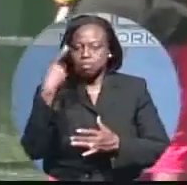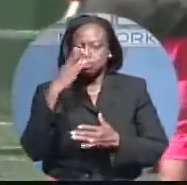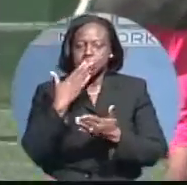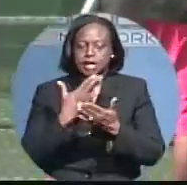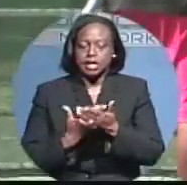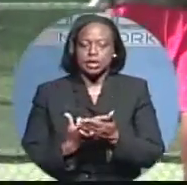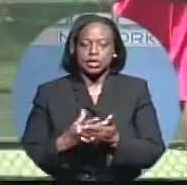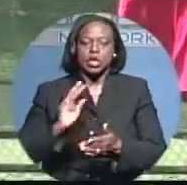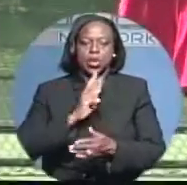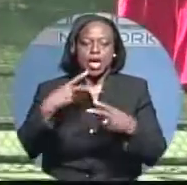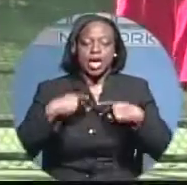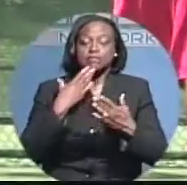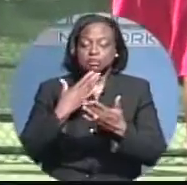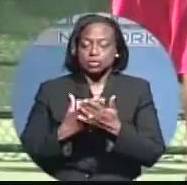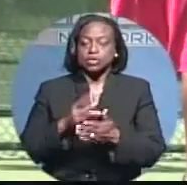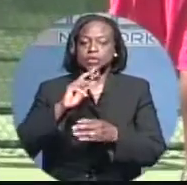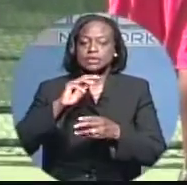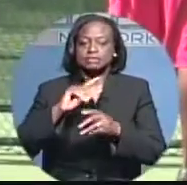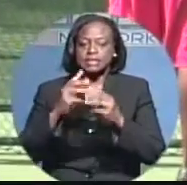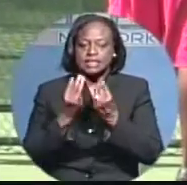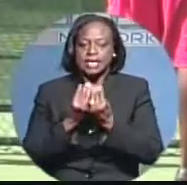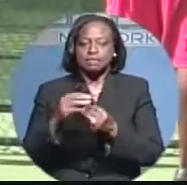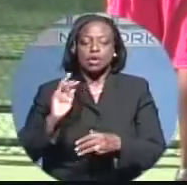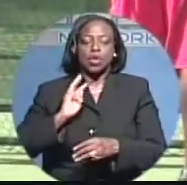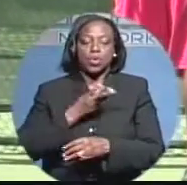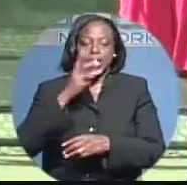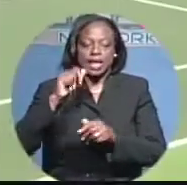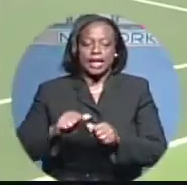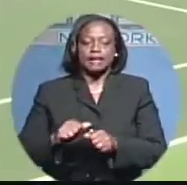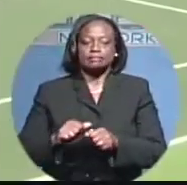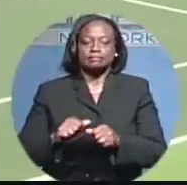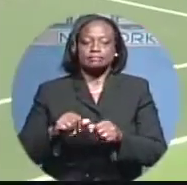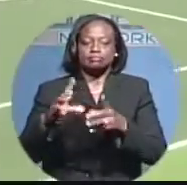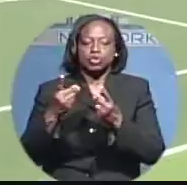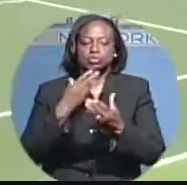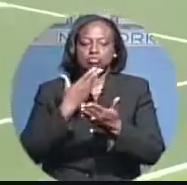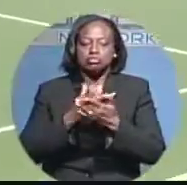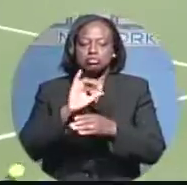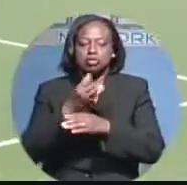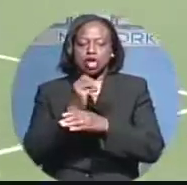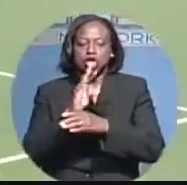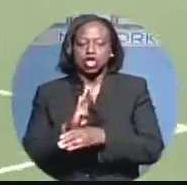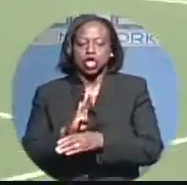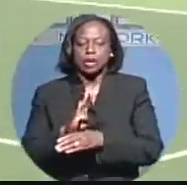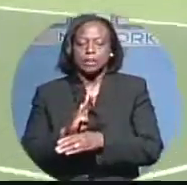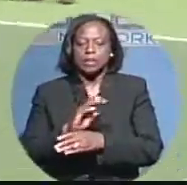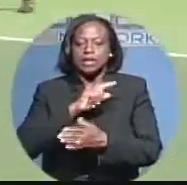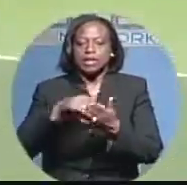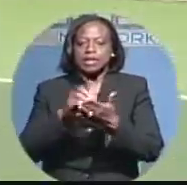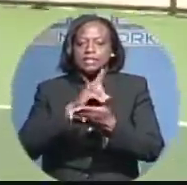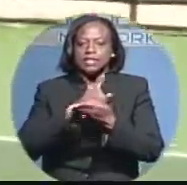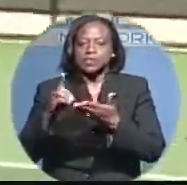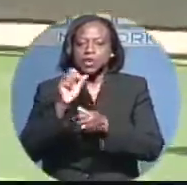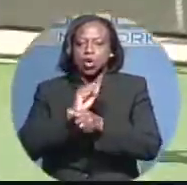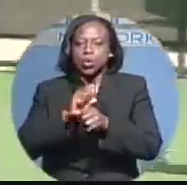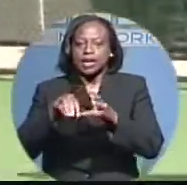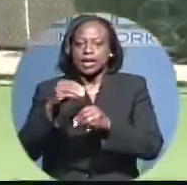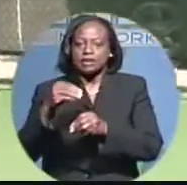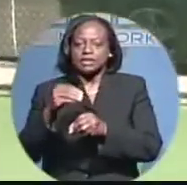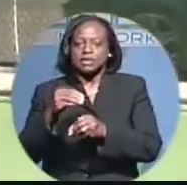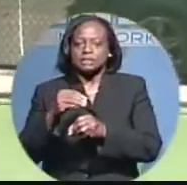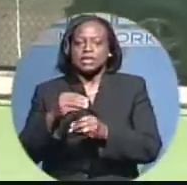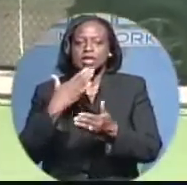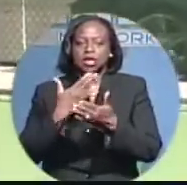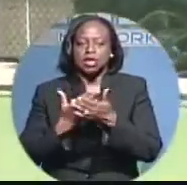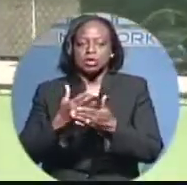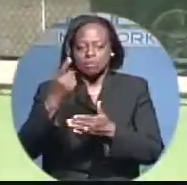solid team and we could do a good job and try to get out the group. This week's workout should be extra help for first-time player Jody